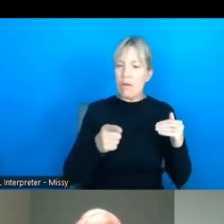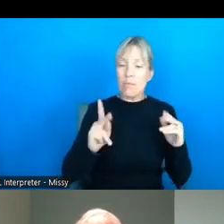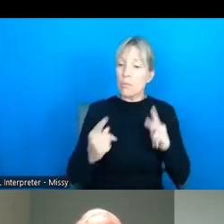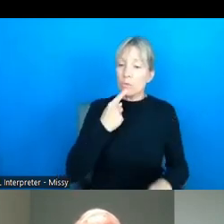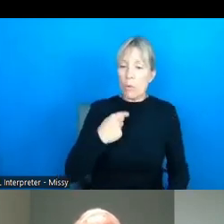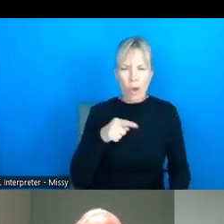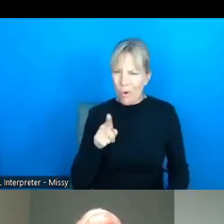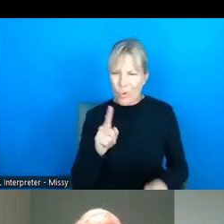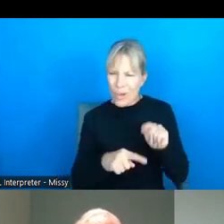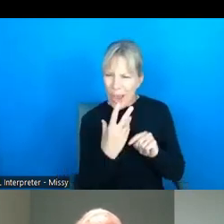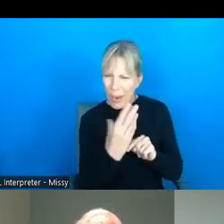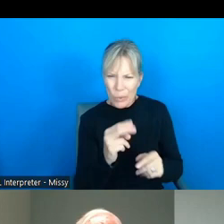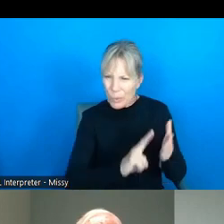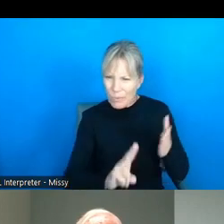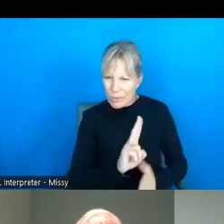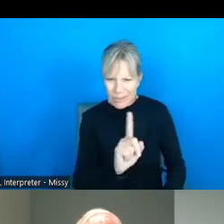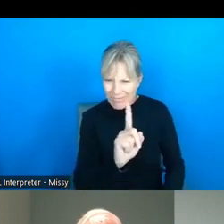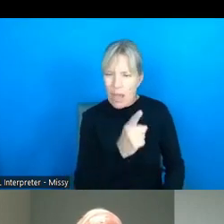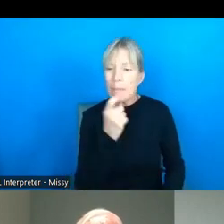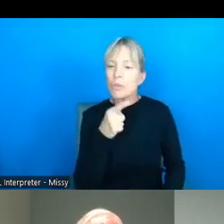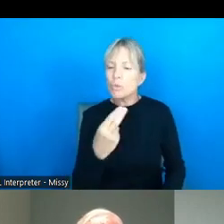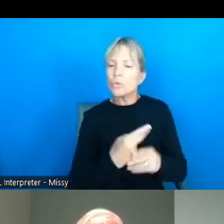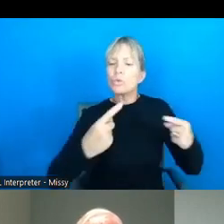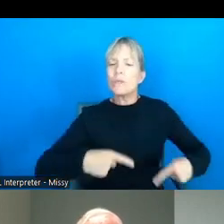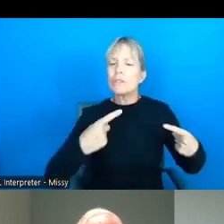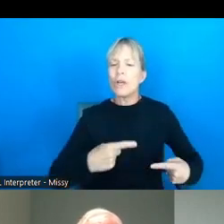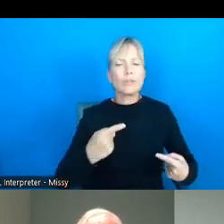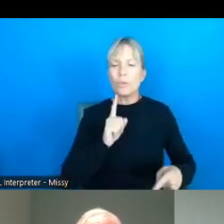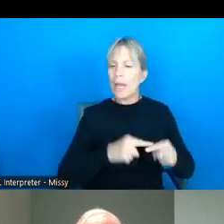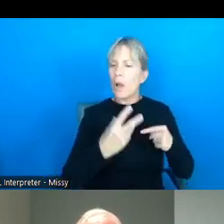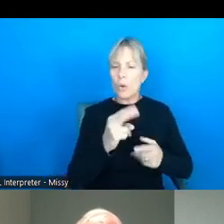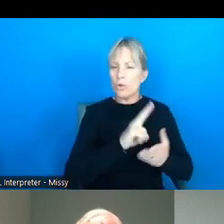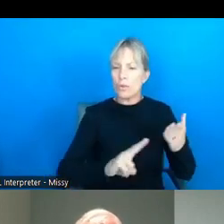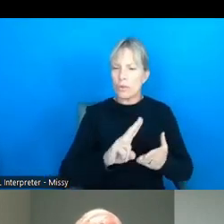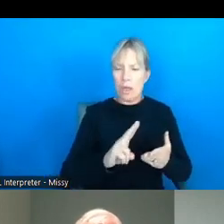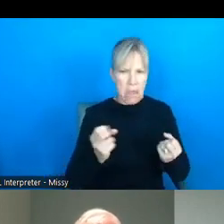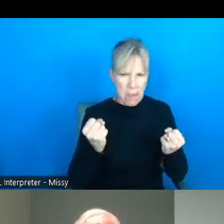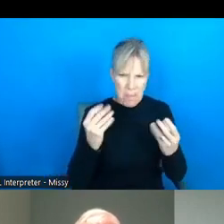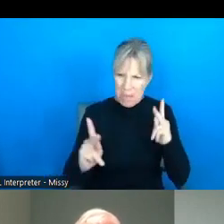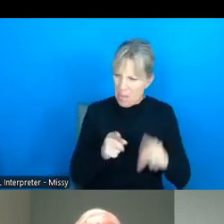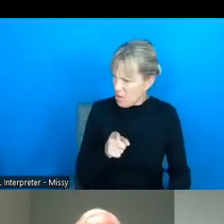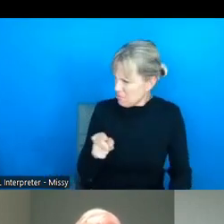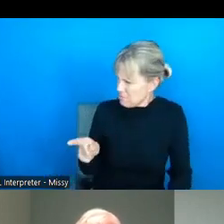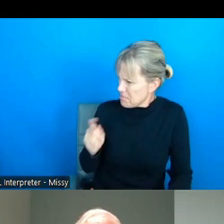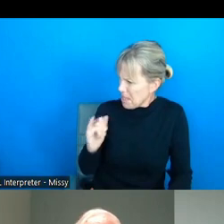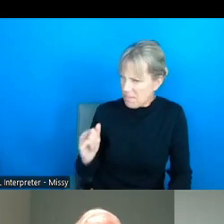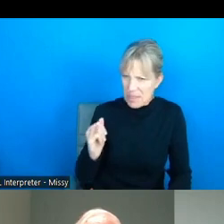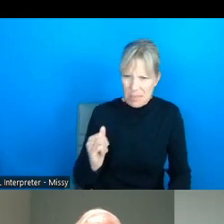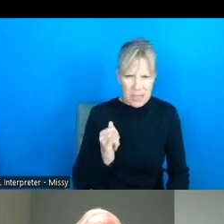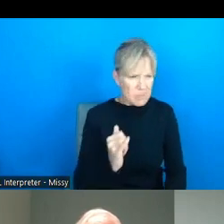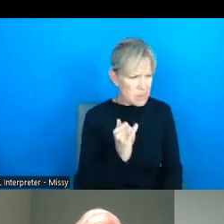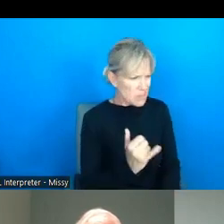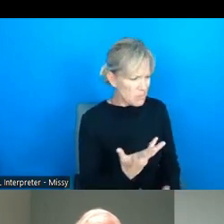go to a university because I used a wheelchair. And many other people had the same kind